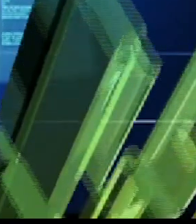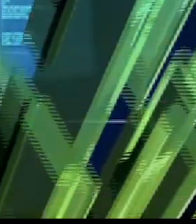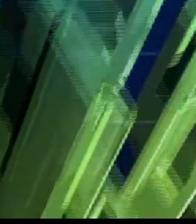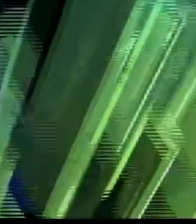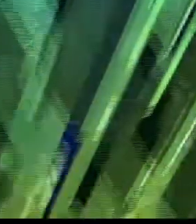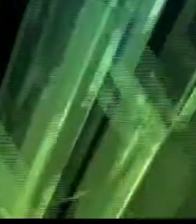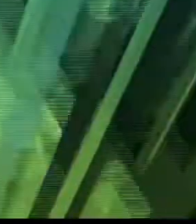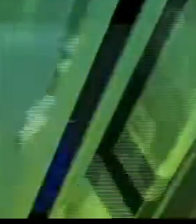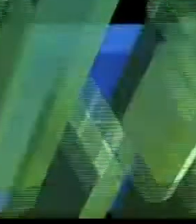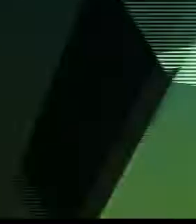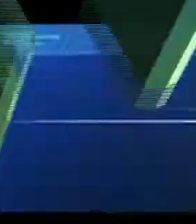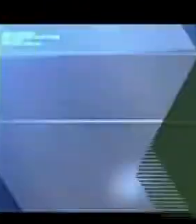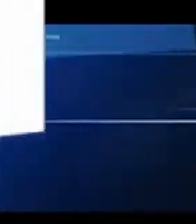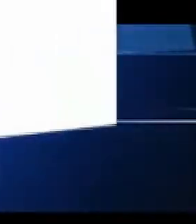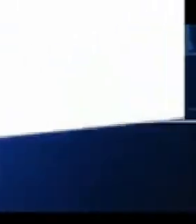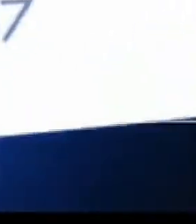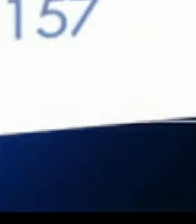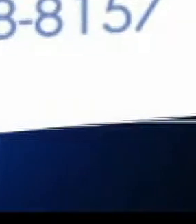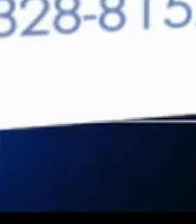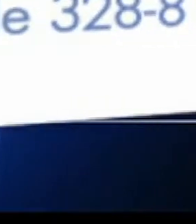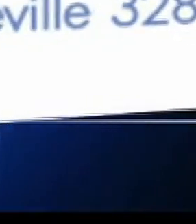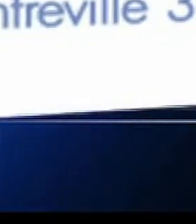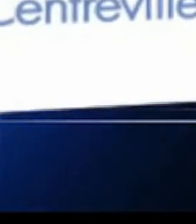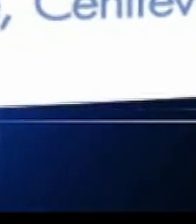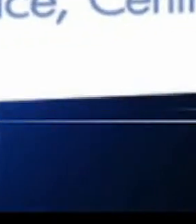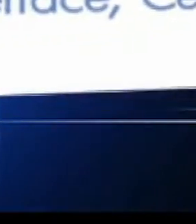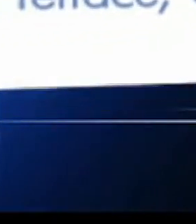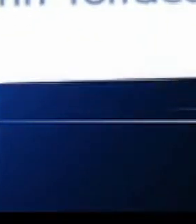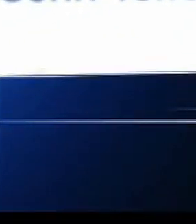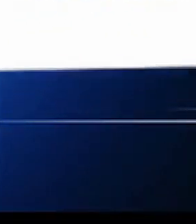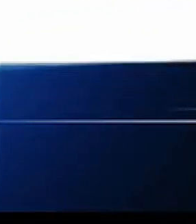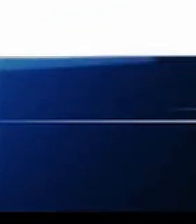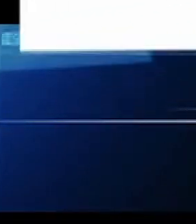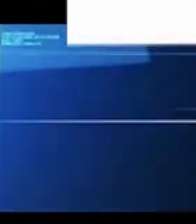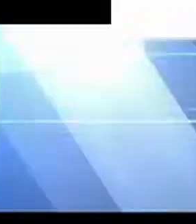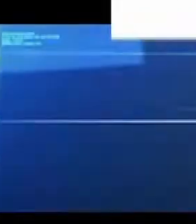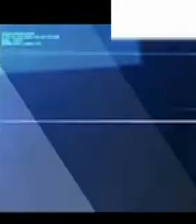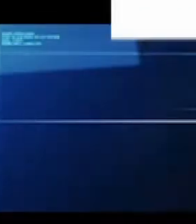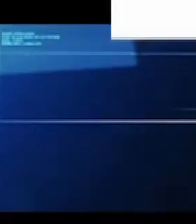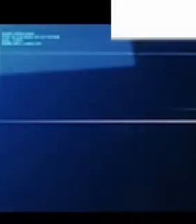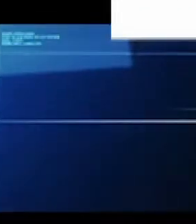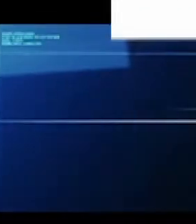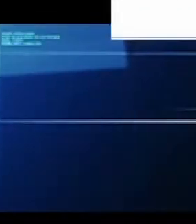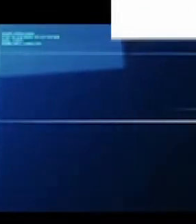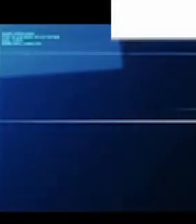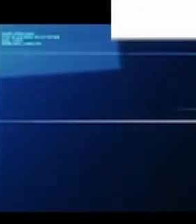podcast Total Sports, brought to you by Fourth Terrace Diagnostic Center.